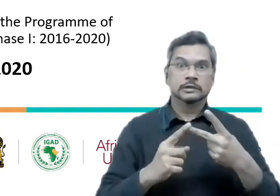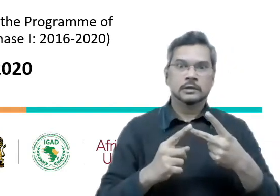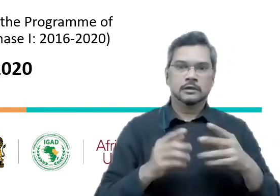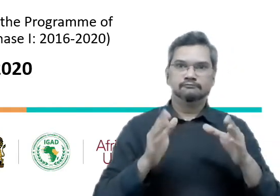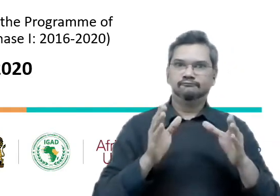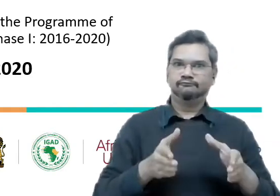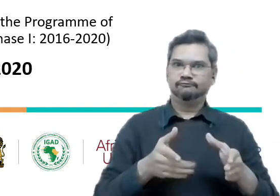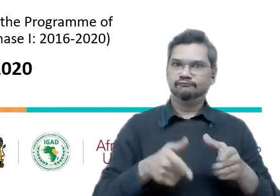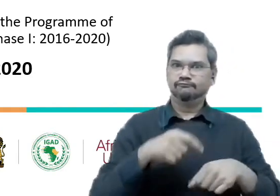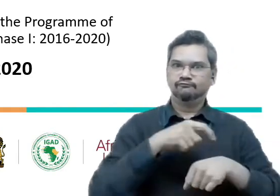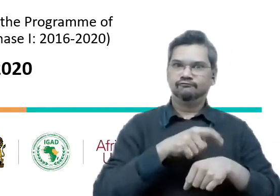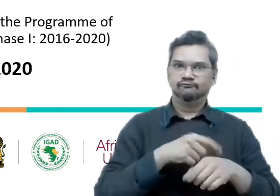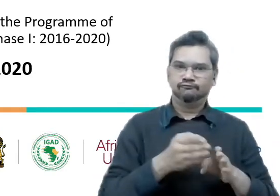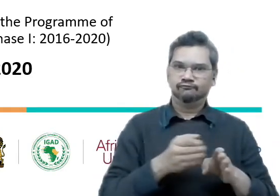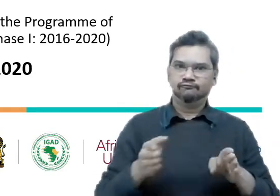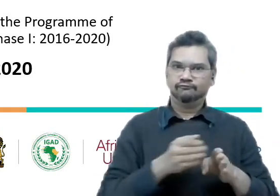So